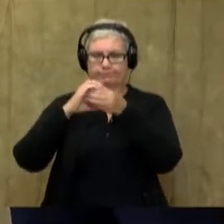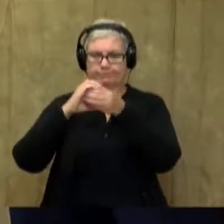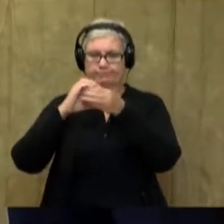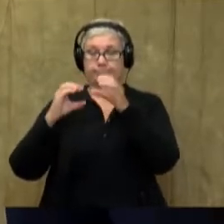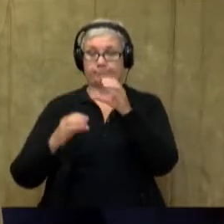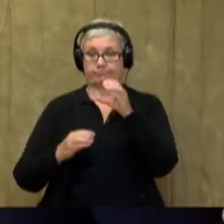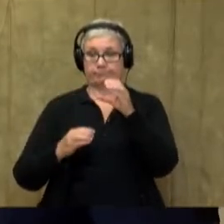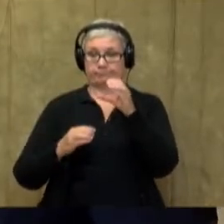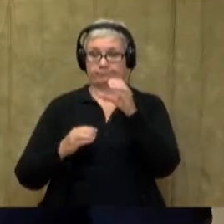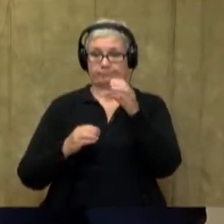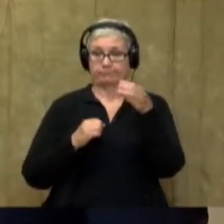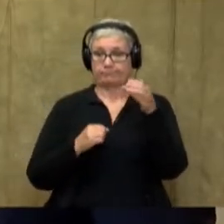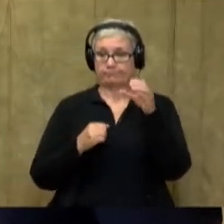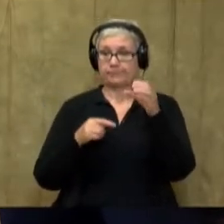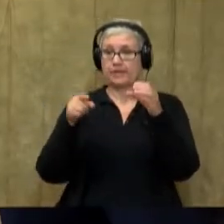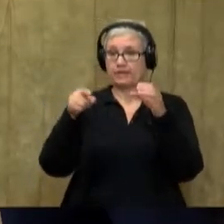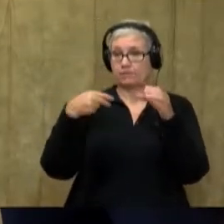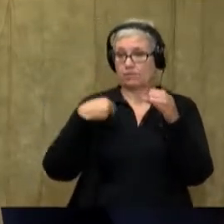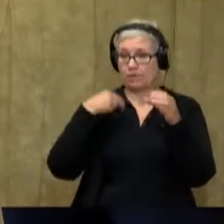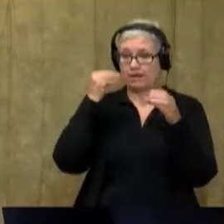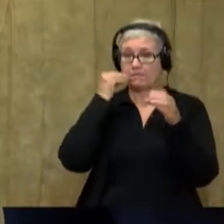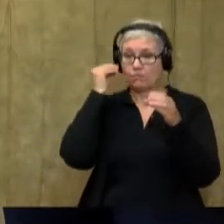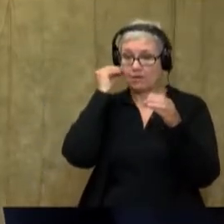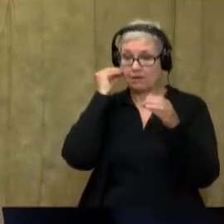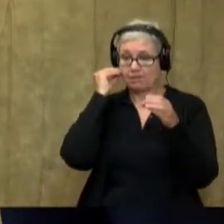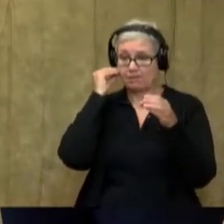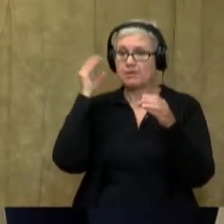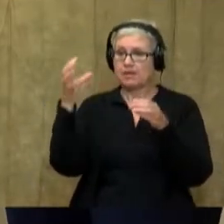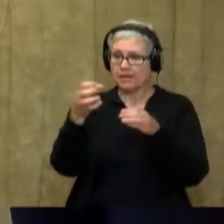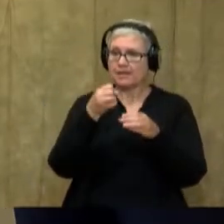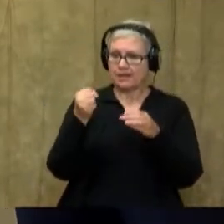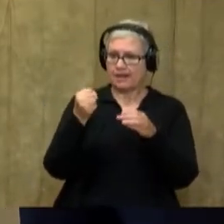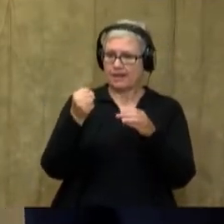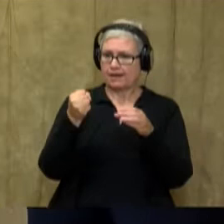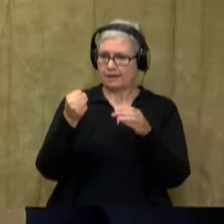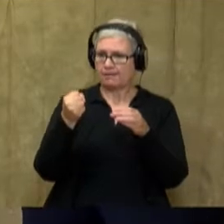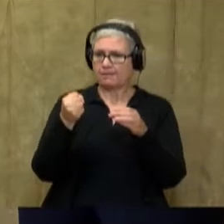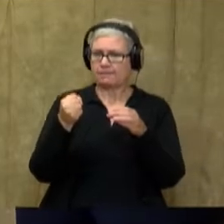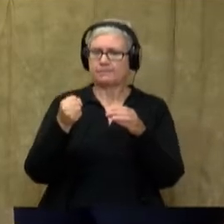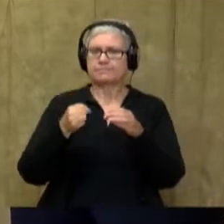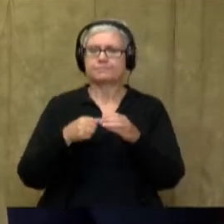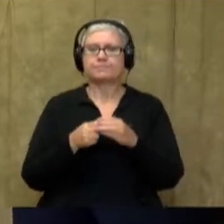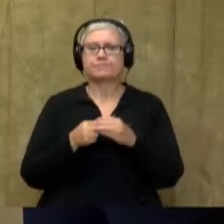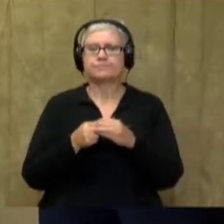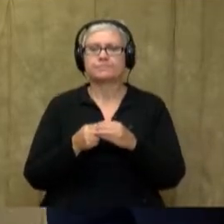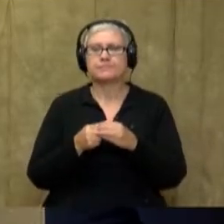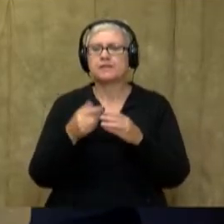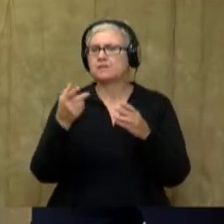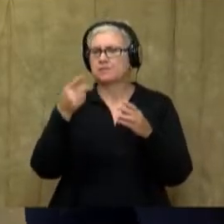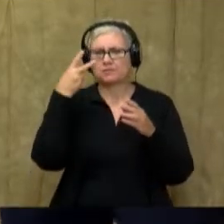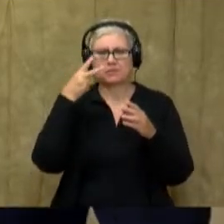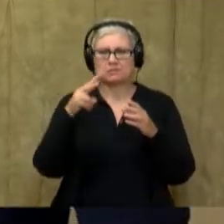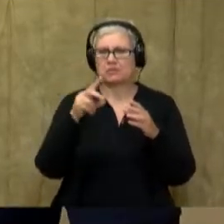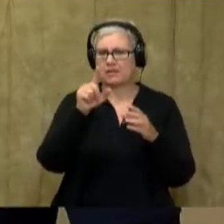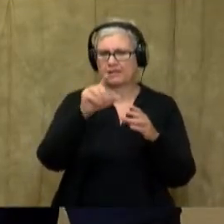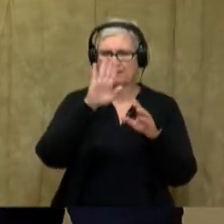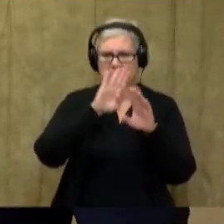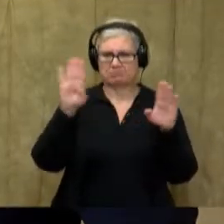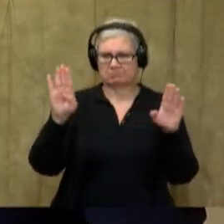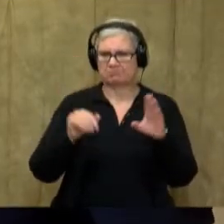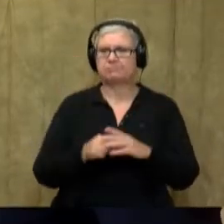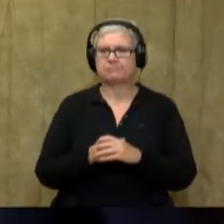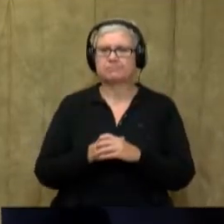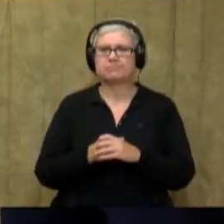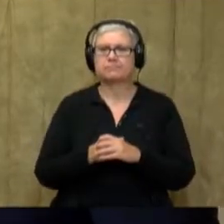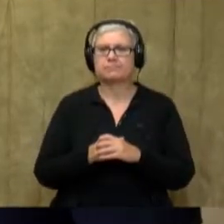have a cube at home that is readily available, grab one. If not, more than welcome to continue to look on the screen or what I